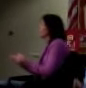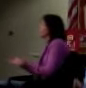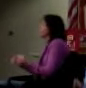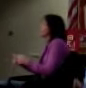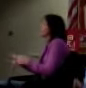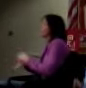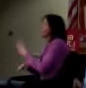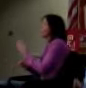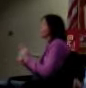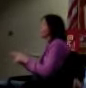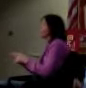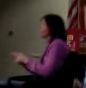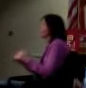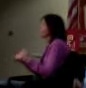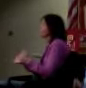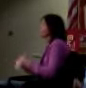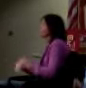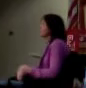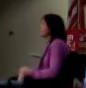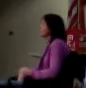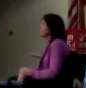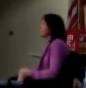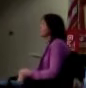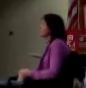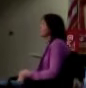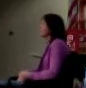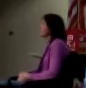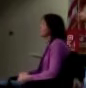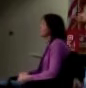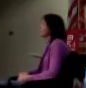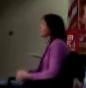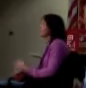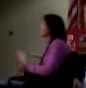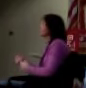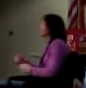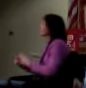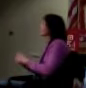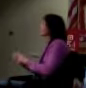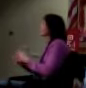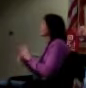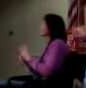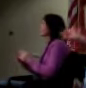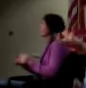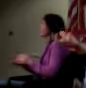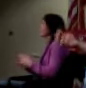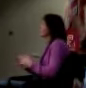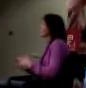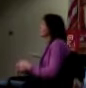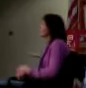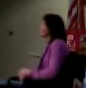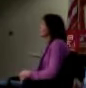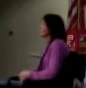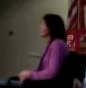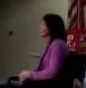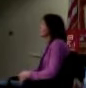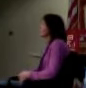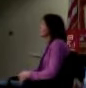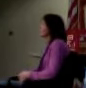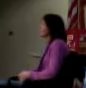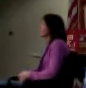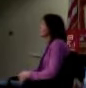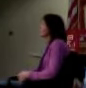happen, or am I never going to go in and I'm just going to spend the rest of the time sitting warm on the bench? Both of those are two different types of fear, right? Let's work our race out.